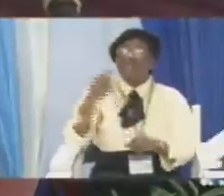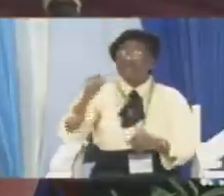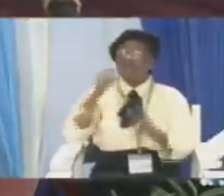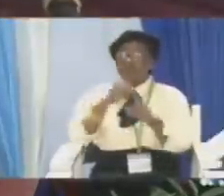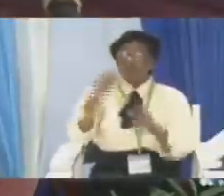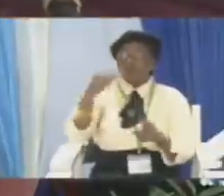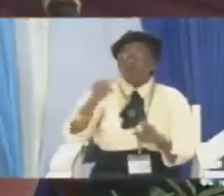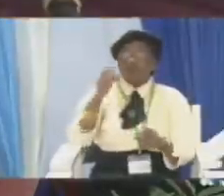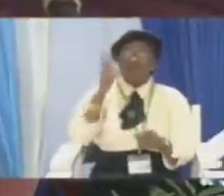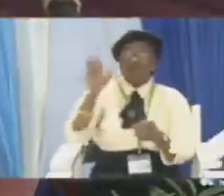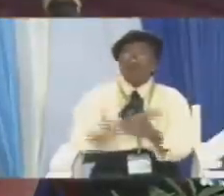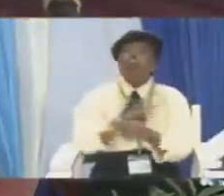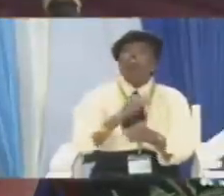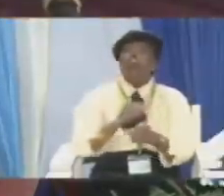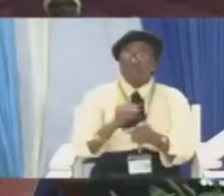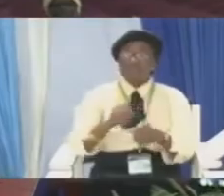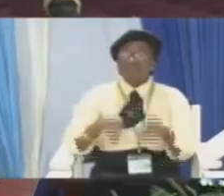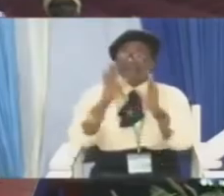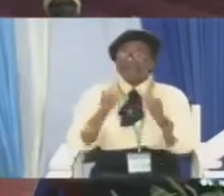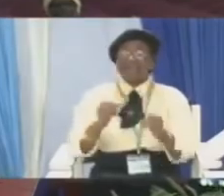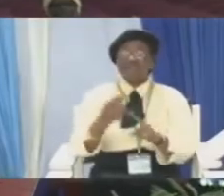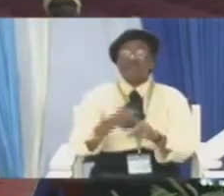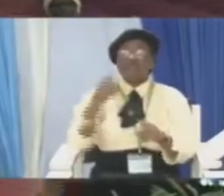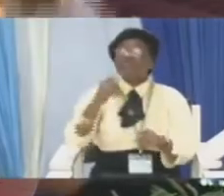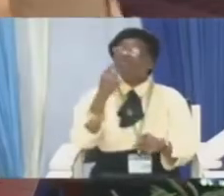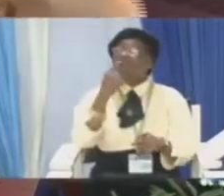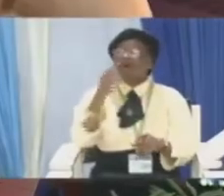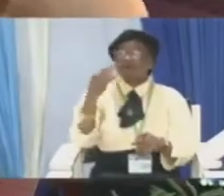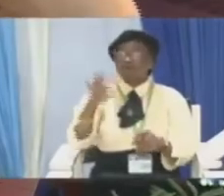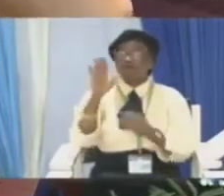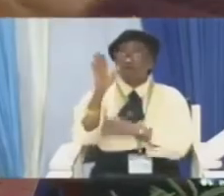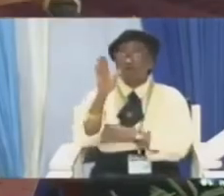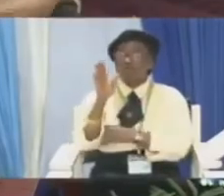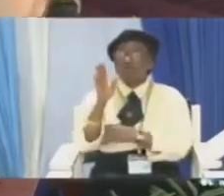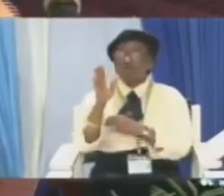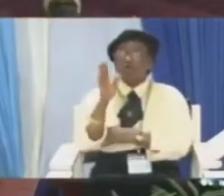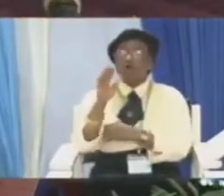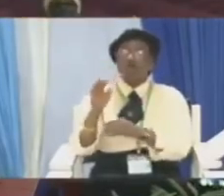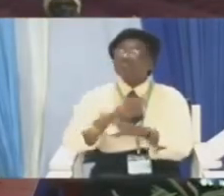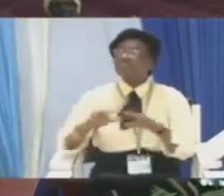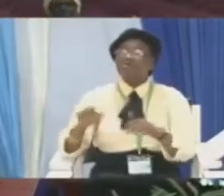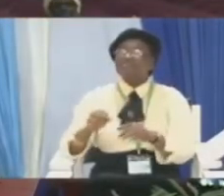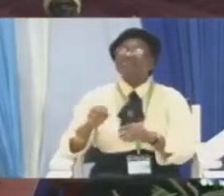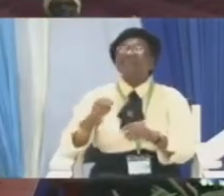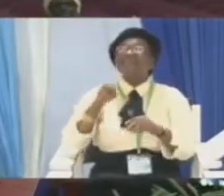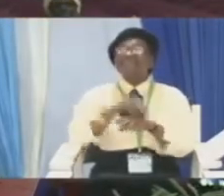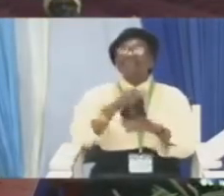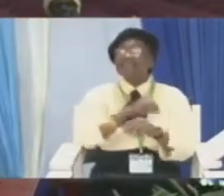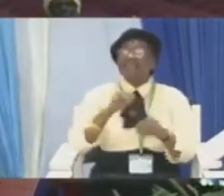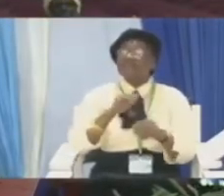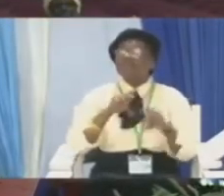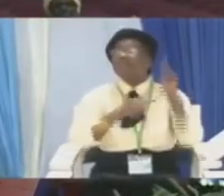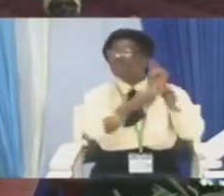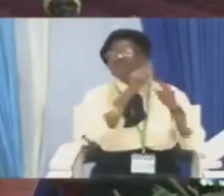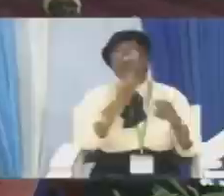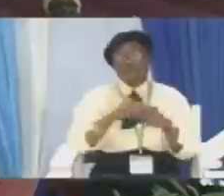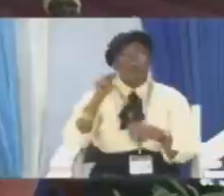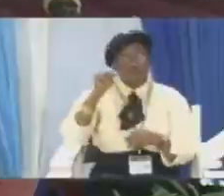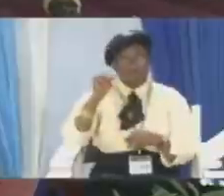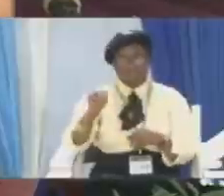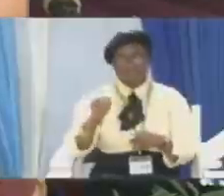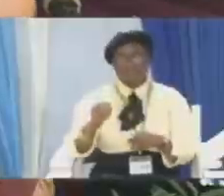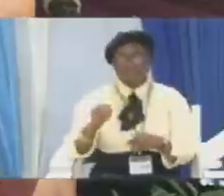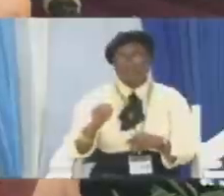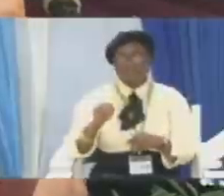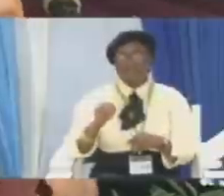directly from the mouth of God. God didn't send a prophet to him. He got it directly from God. But he failed